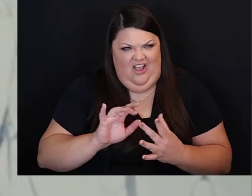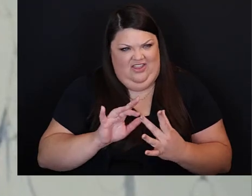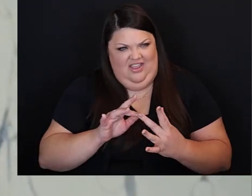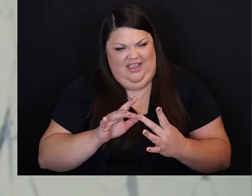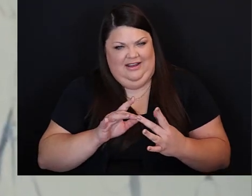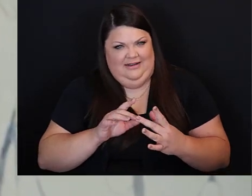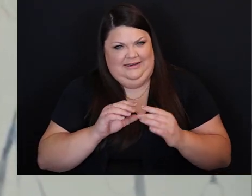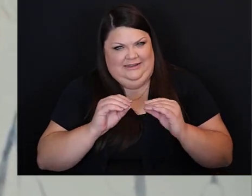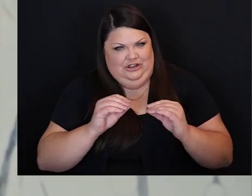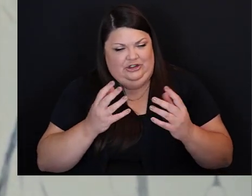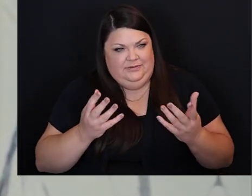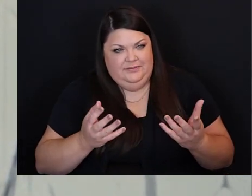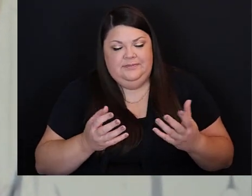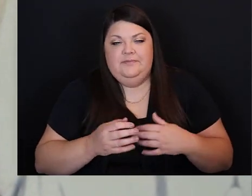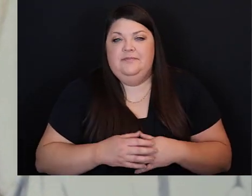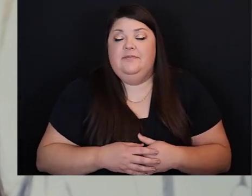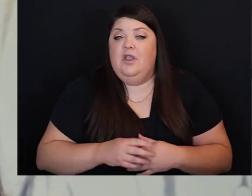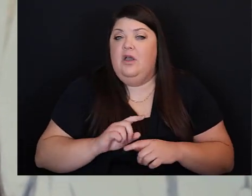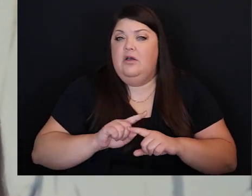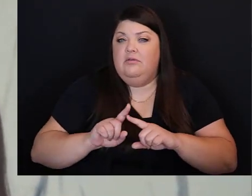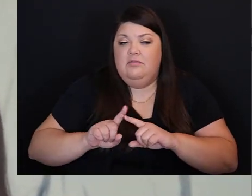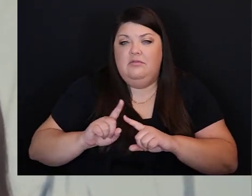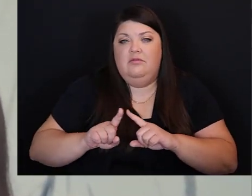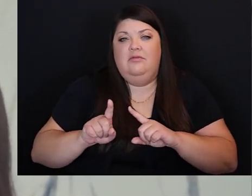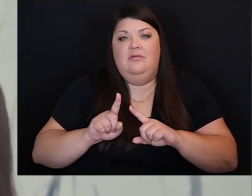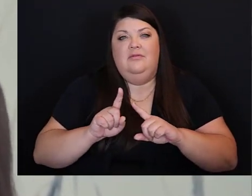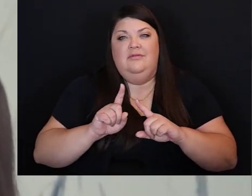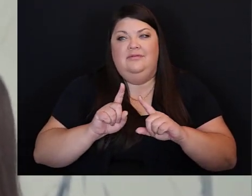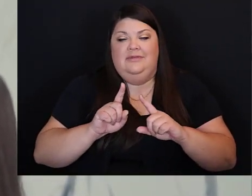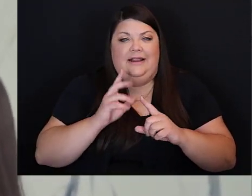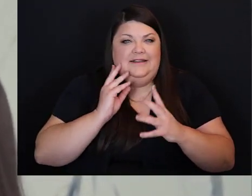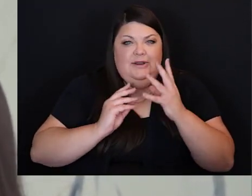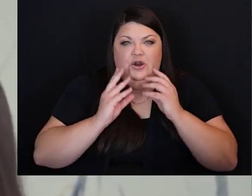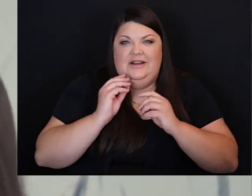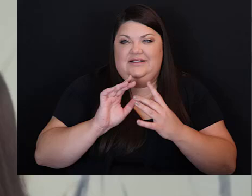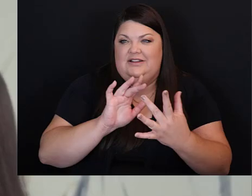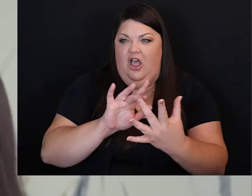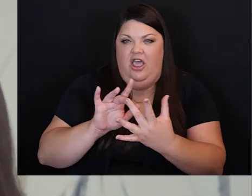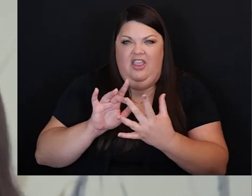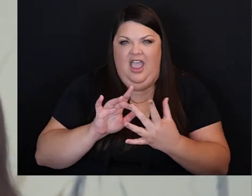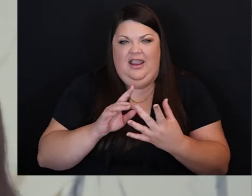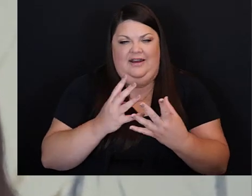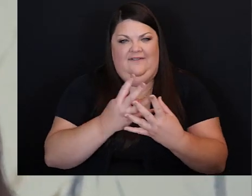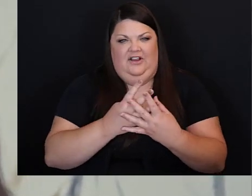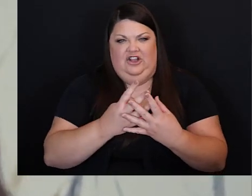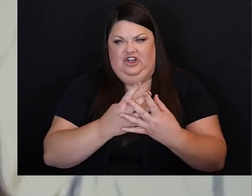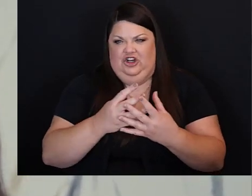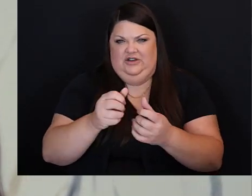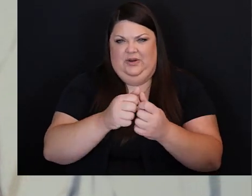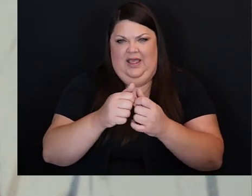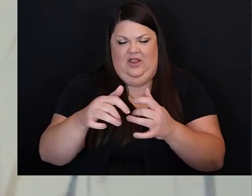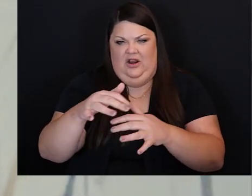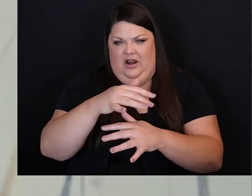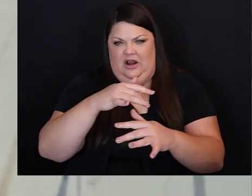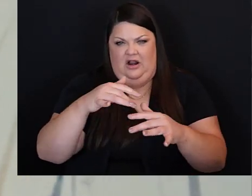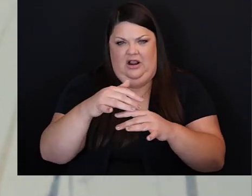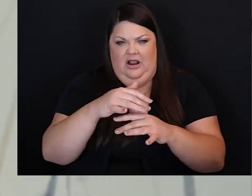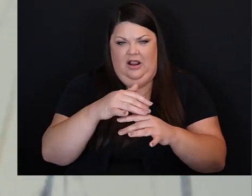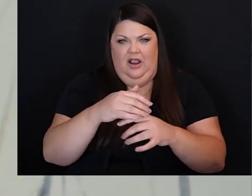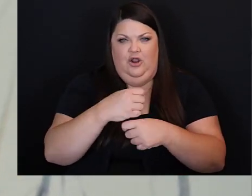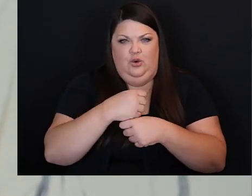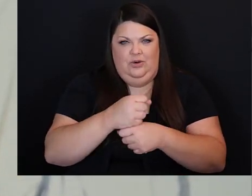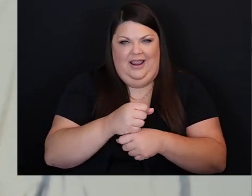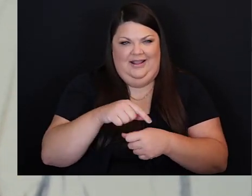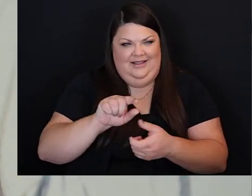of those experiences online kind of filtered together to create this set